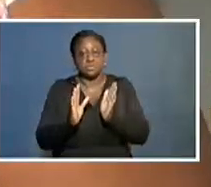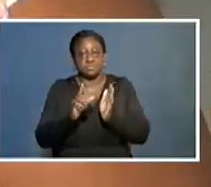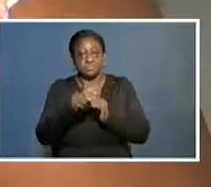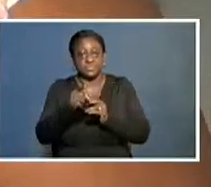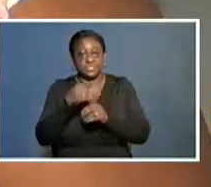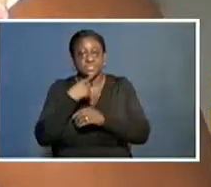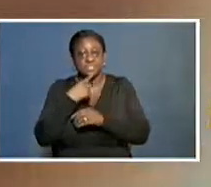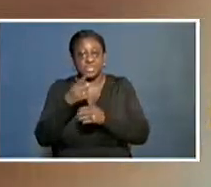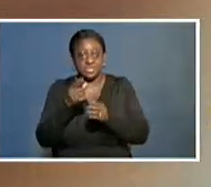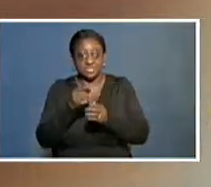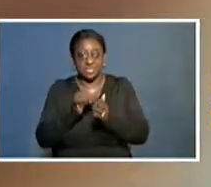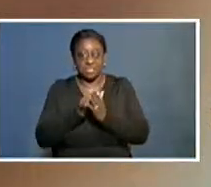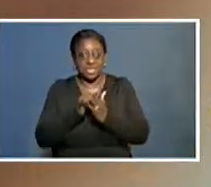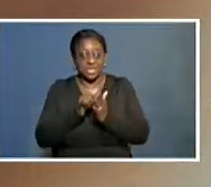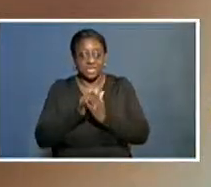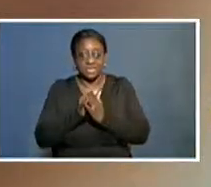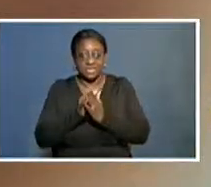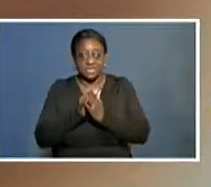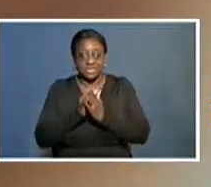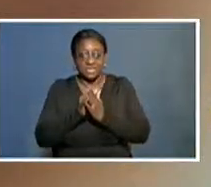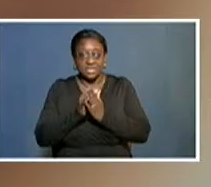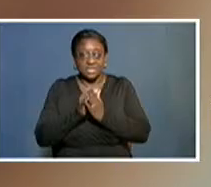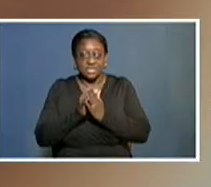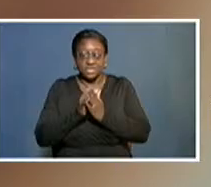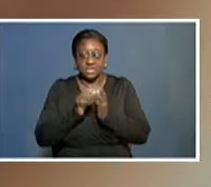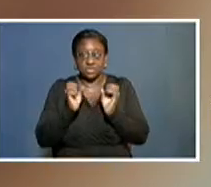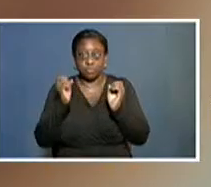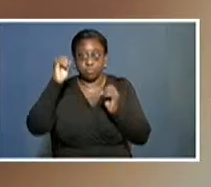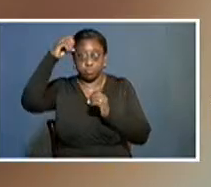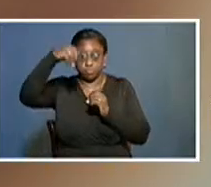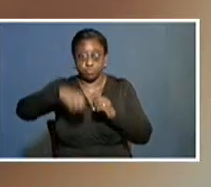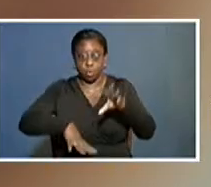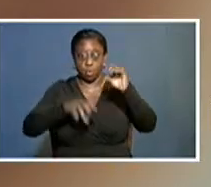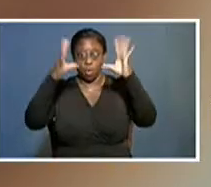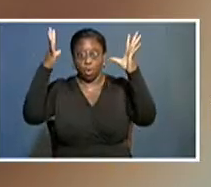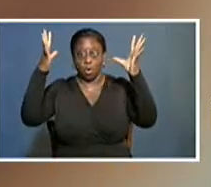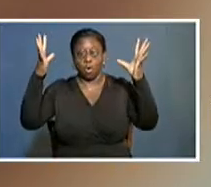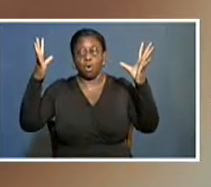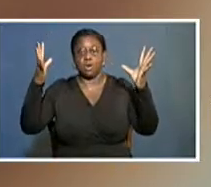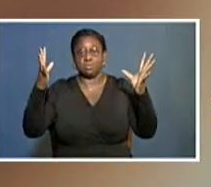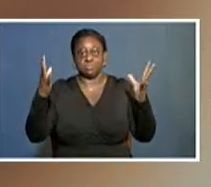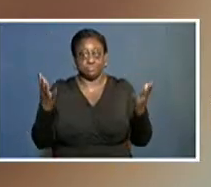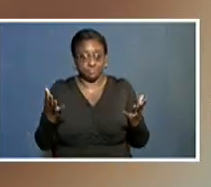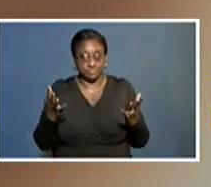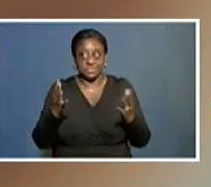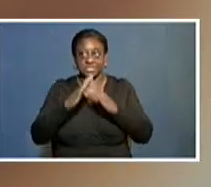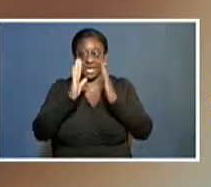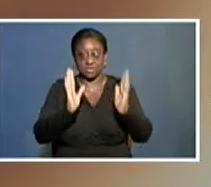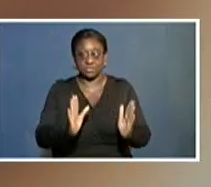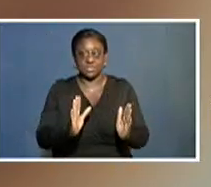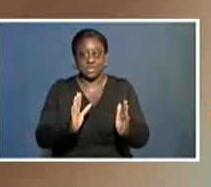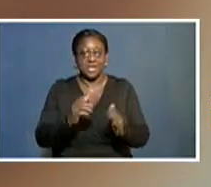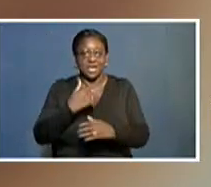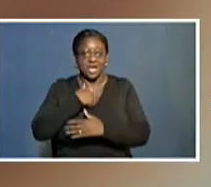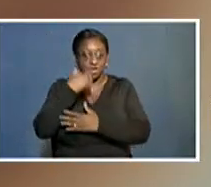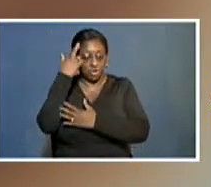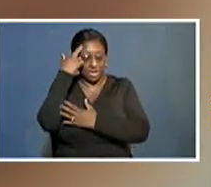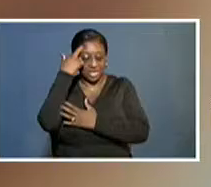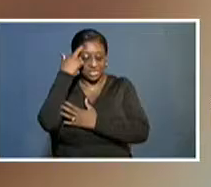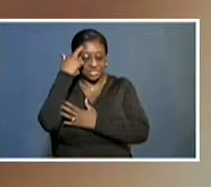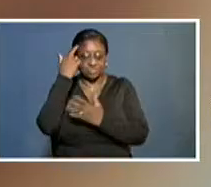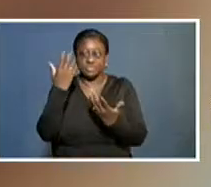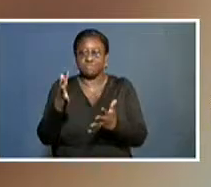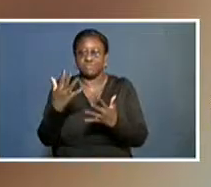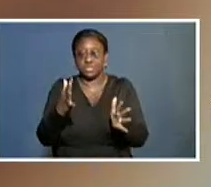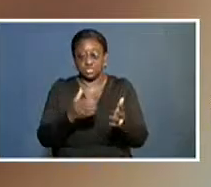as if a bomb exploded. Then reality kicked in. That's when I realized it was over. Had to be